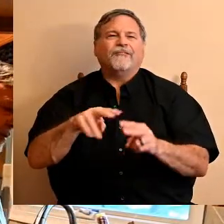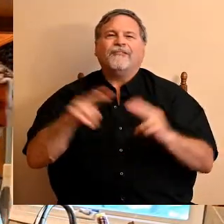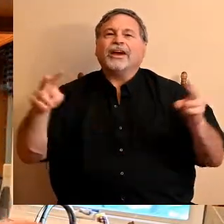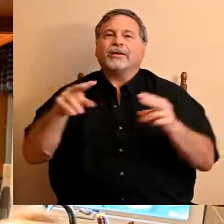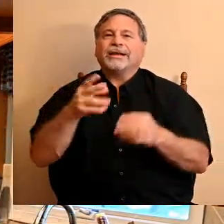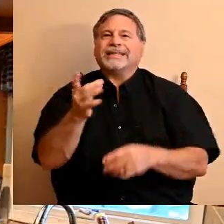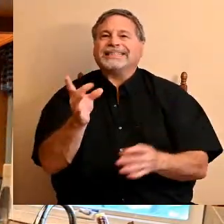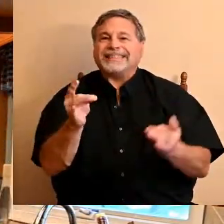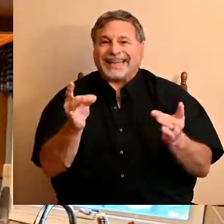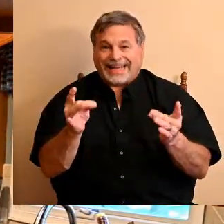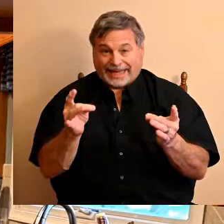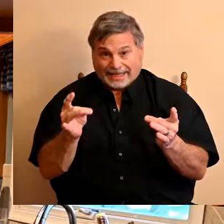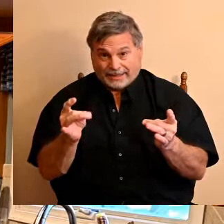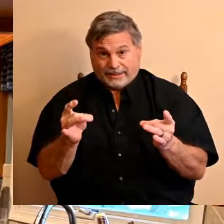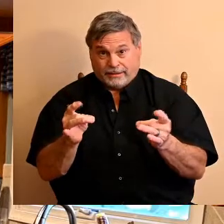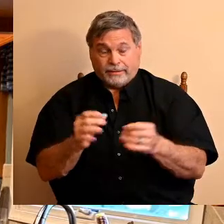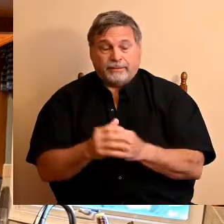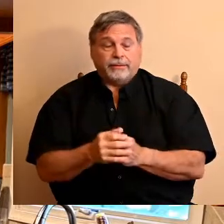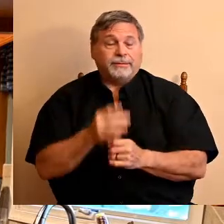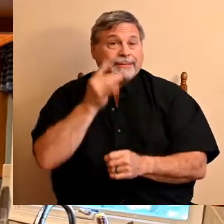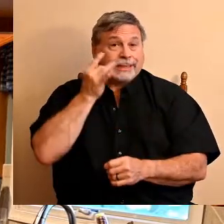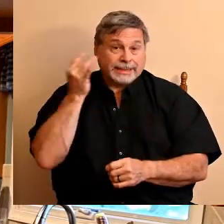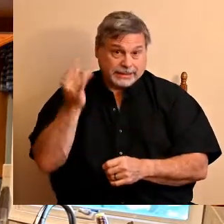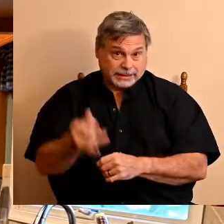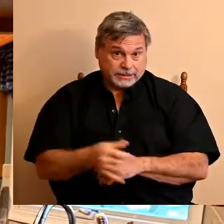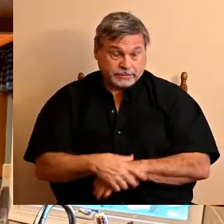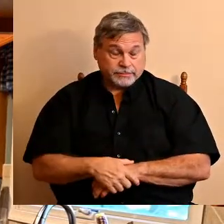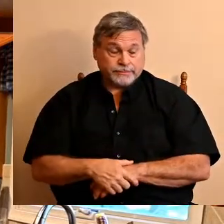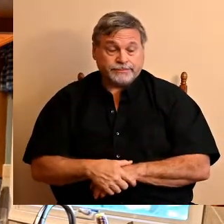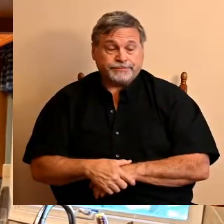But it is quite delicious.